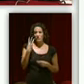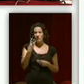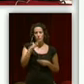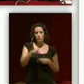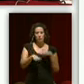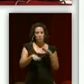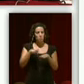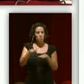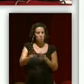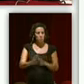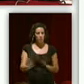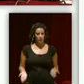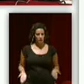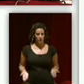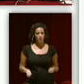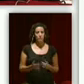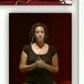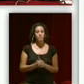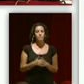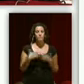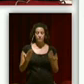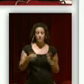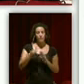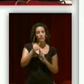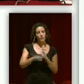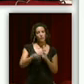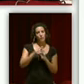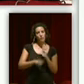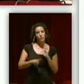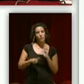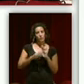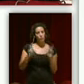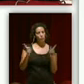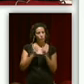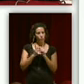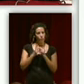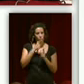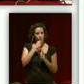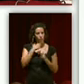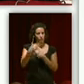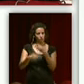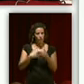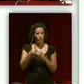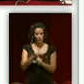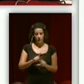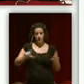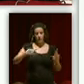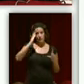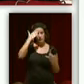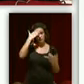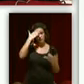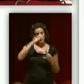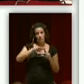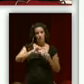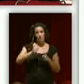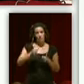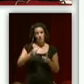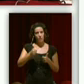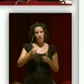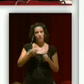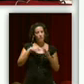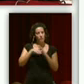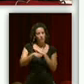beforehand. You only have 3 steps, and the home page,